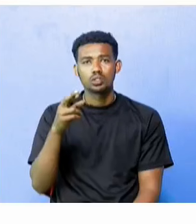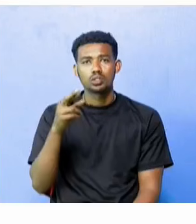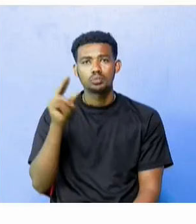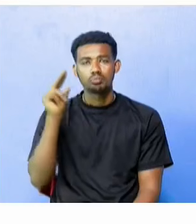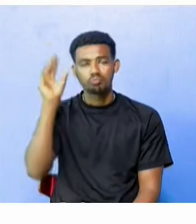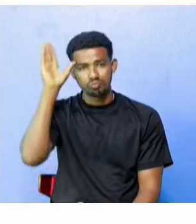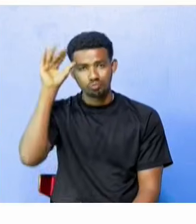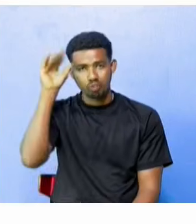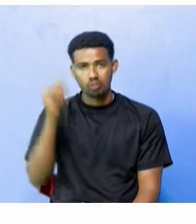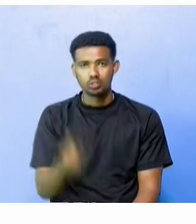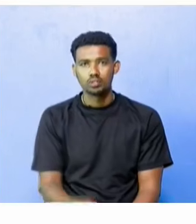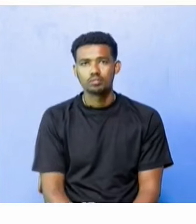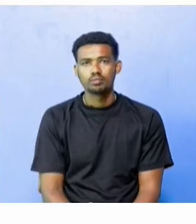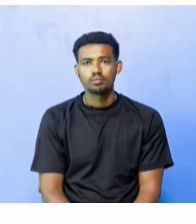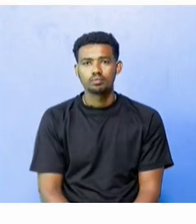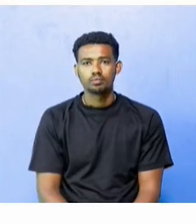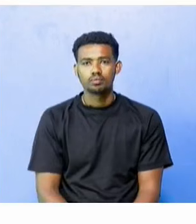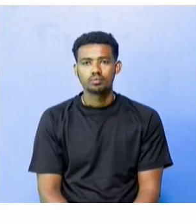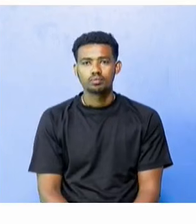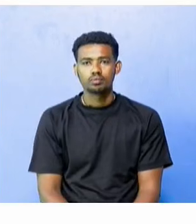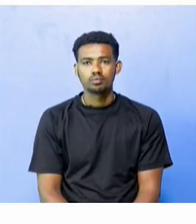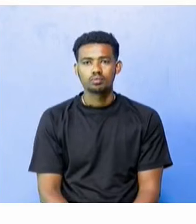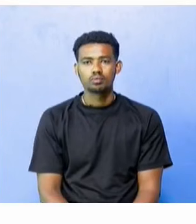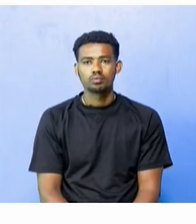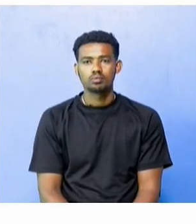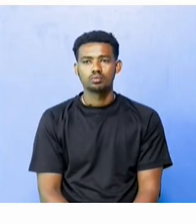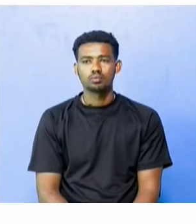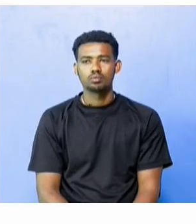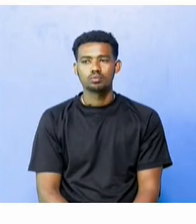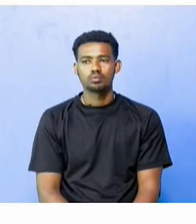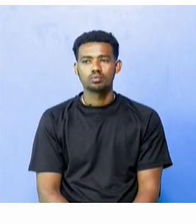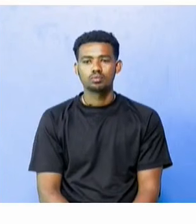or a horse?